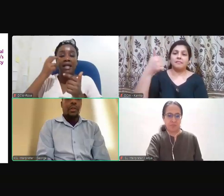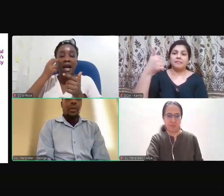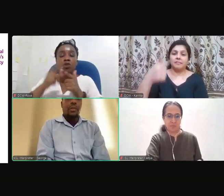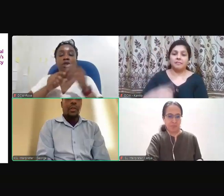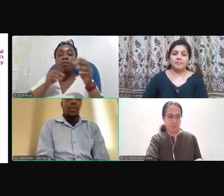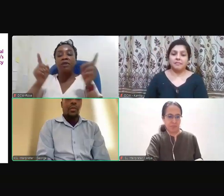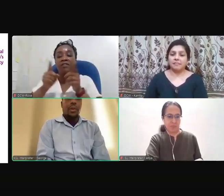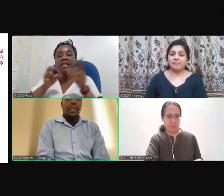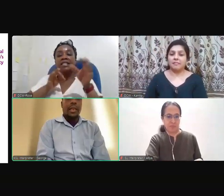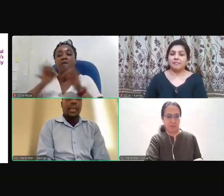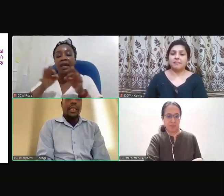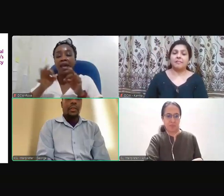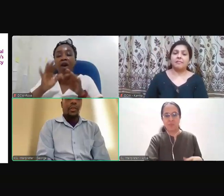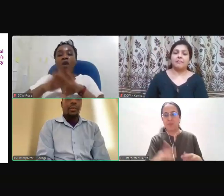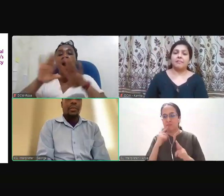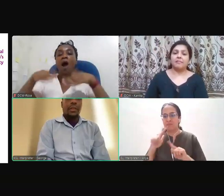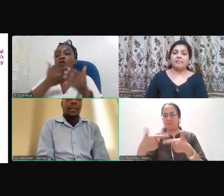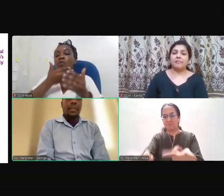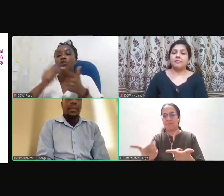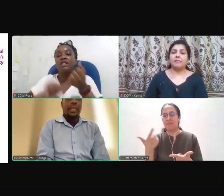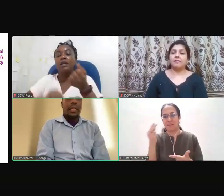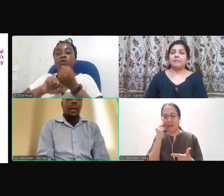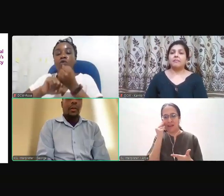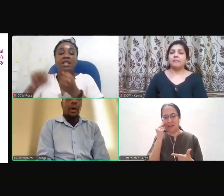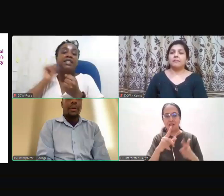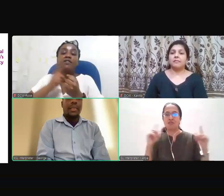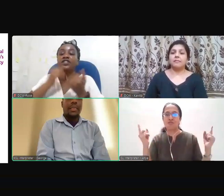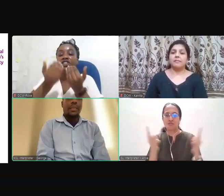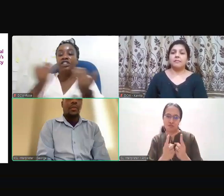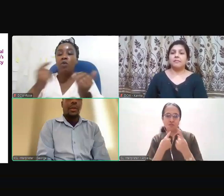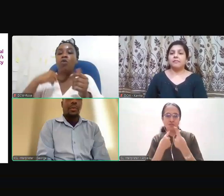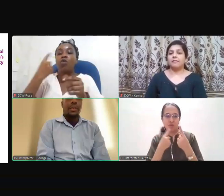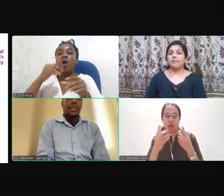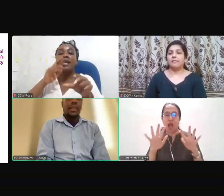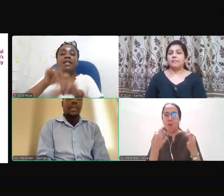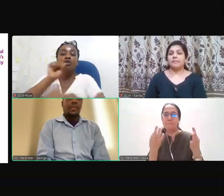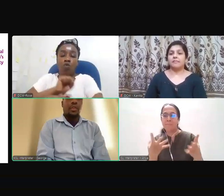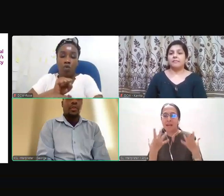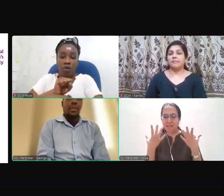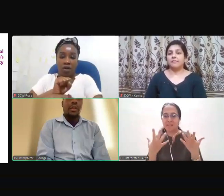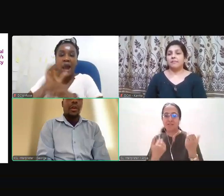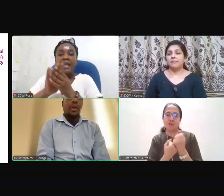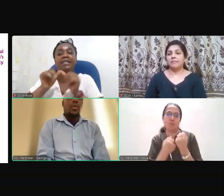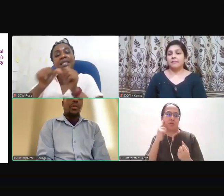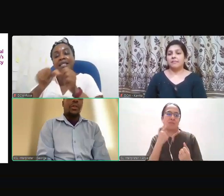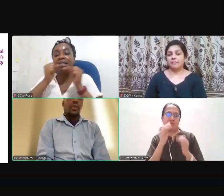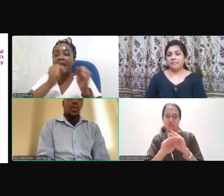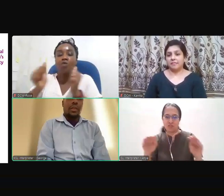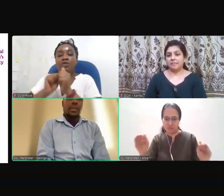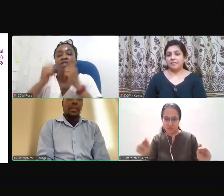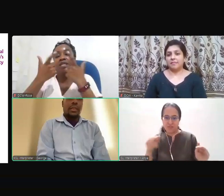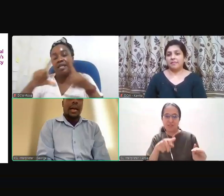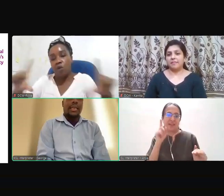Now I want to hand over to my colleague Kanika to talk briefly on how best to support deaf children who are in